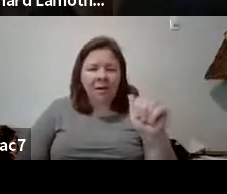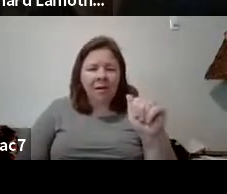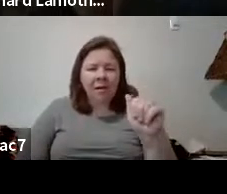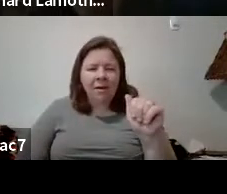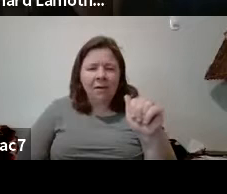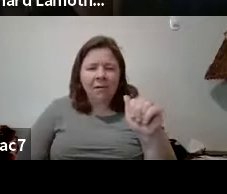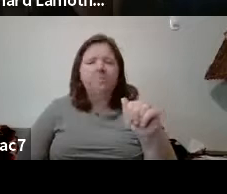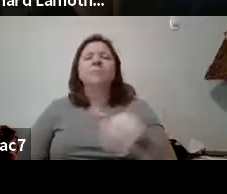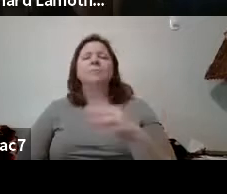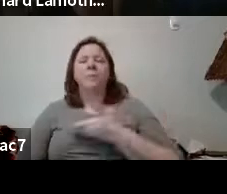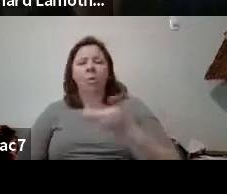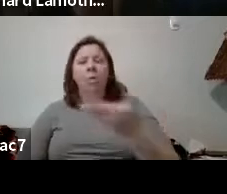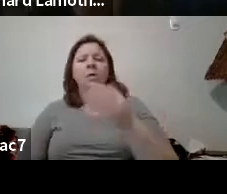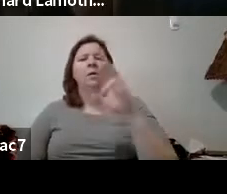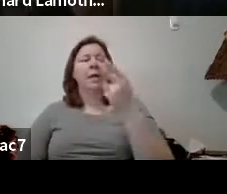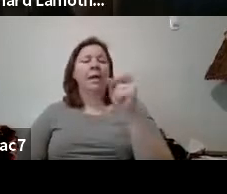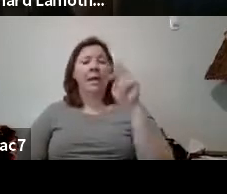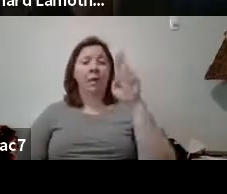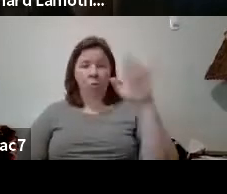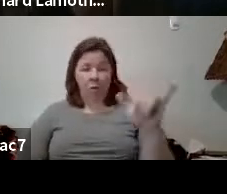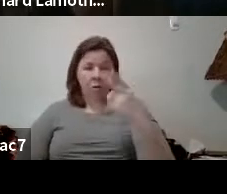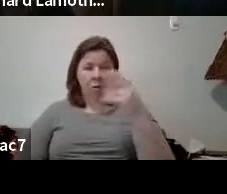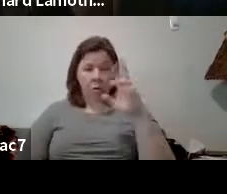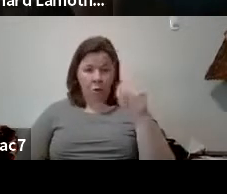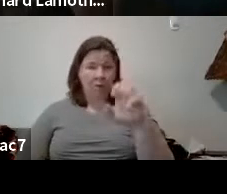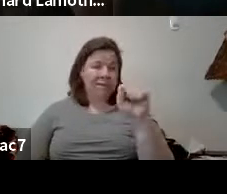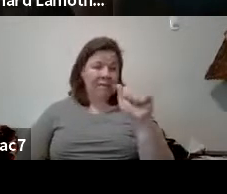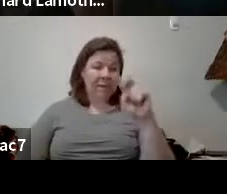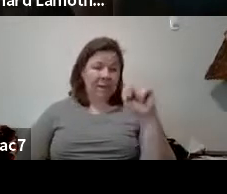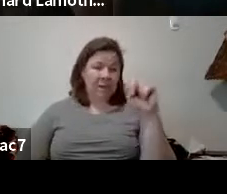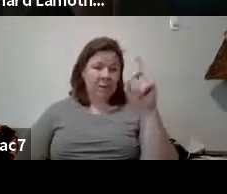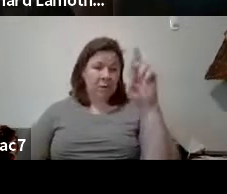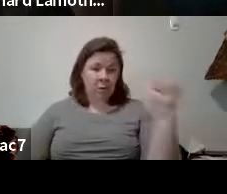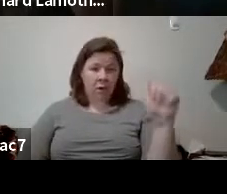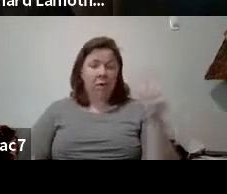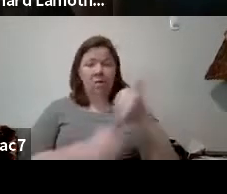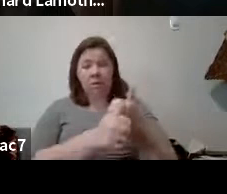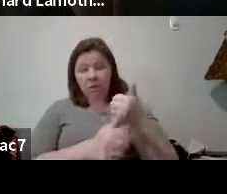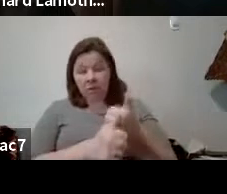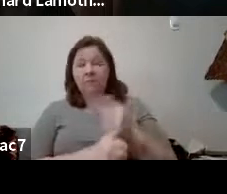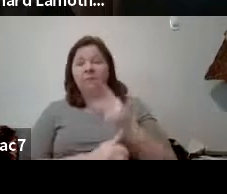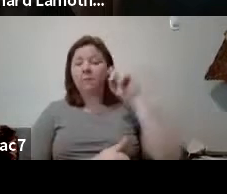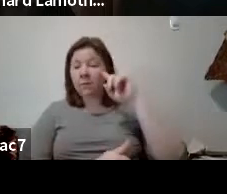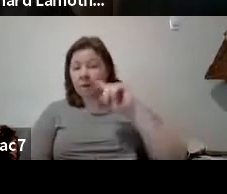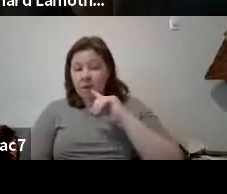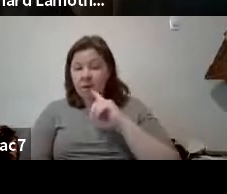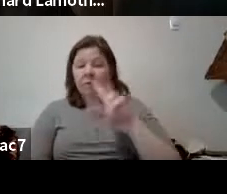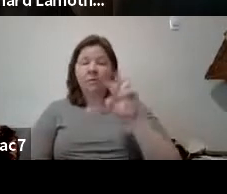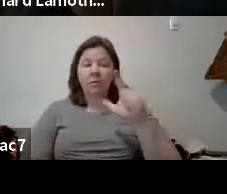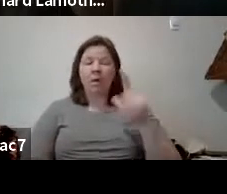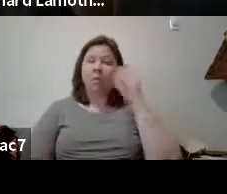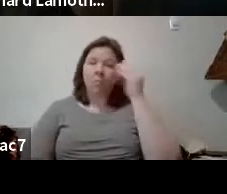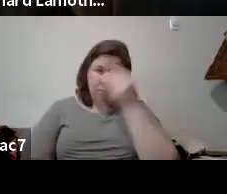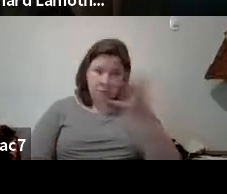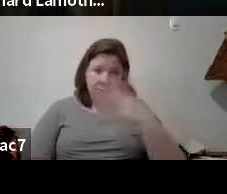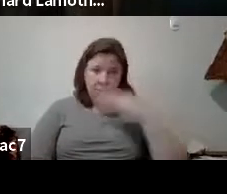Dorosha, welcome to you. Henry Horn, Sandra Fennings, I know that she is hard of hearing, so hopefully Valerie will let her know that